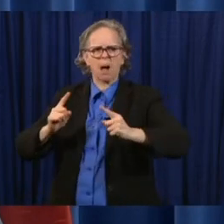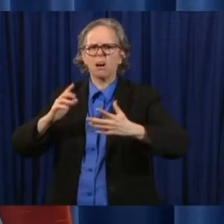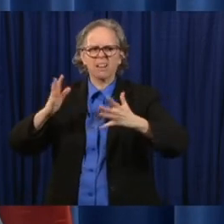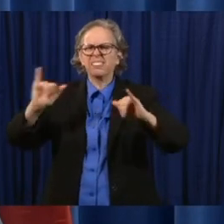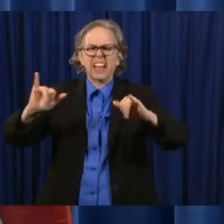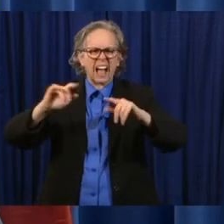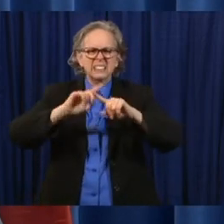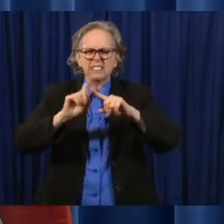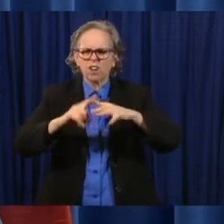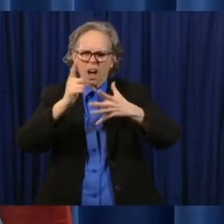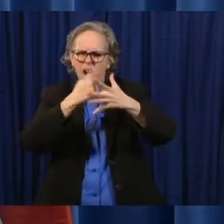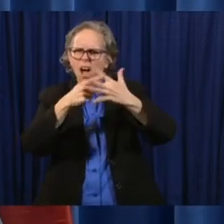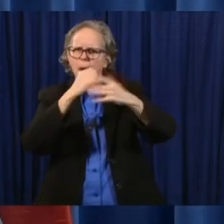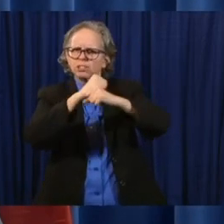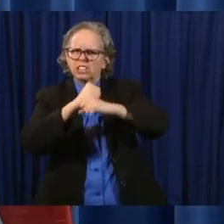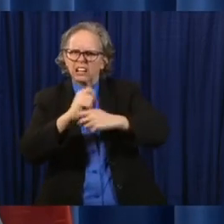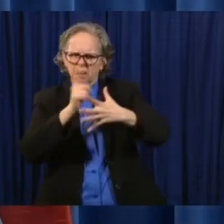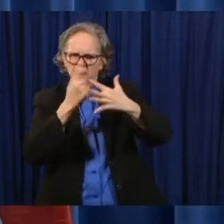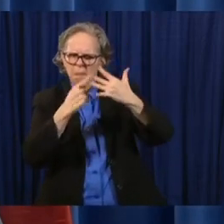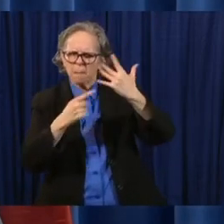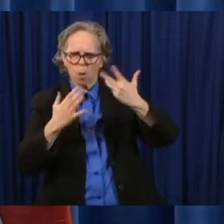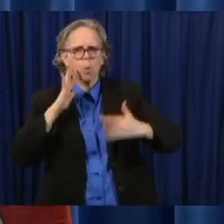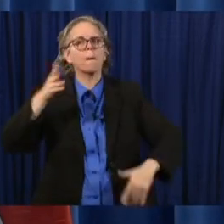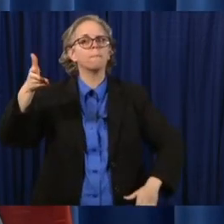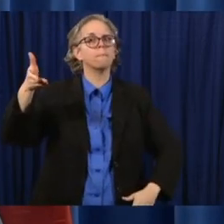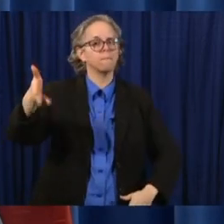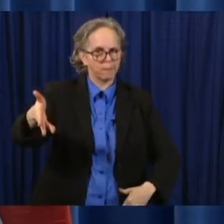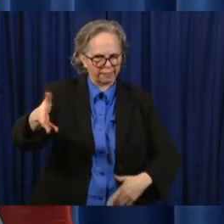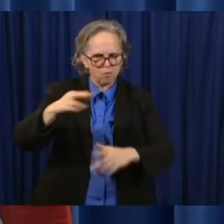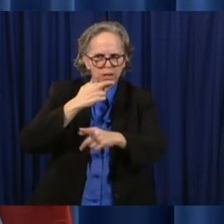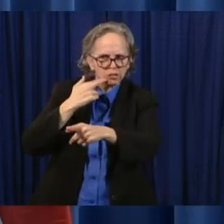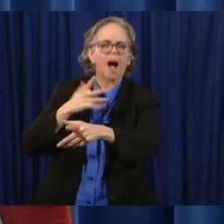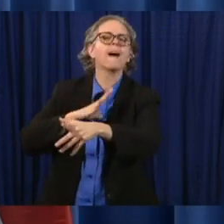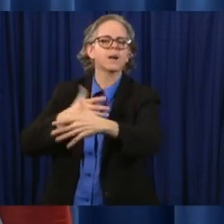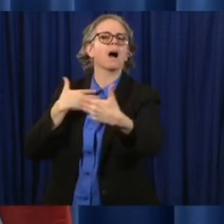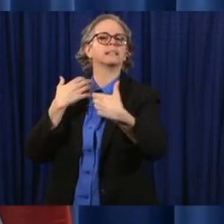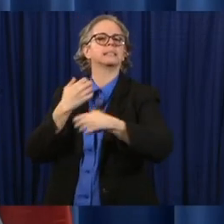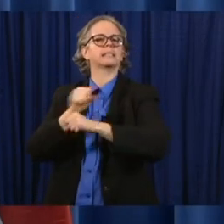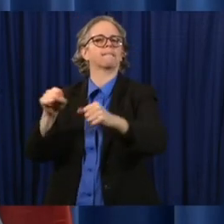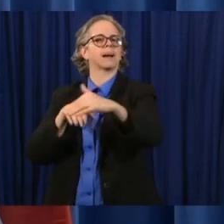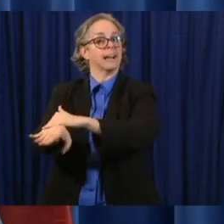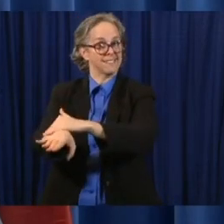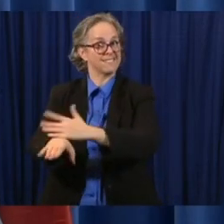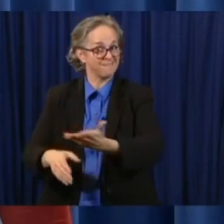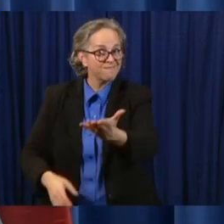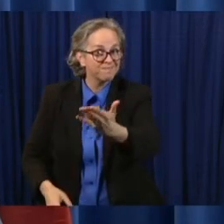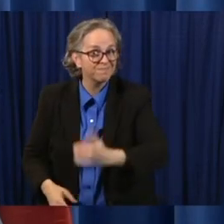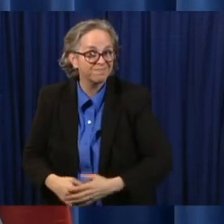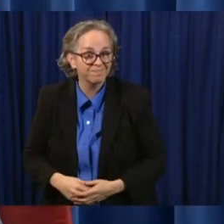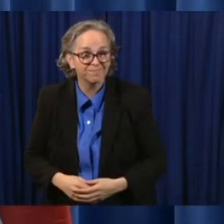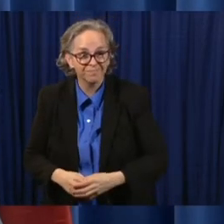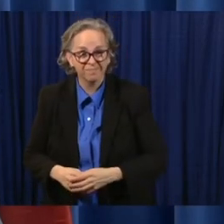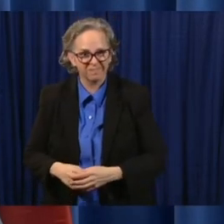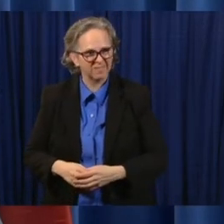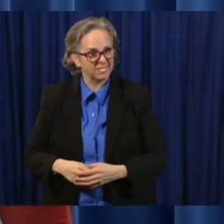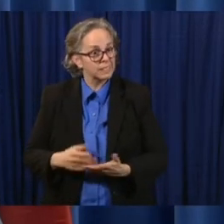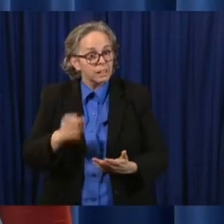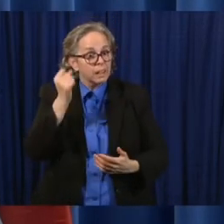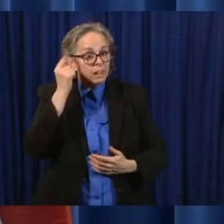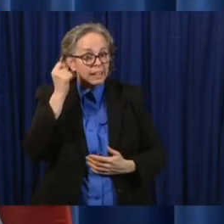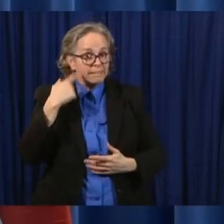we have the ability, society, I don't mean we, but society has the ability to put in place. If we do that,